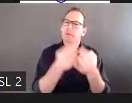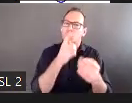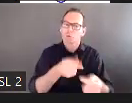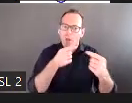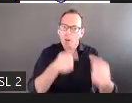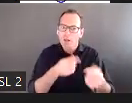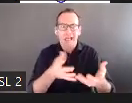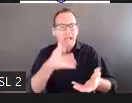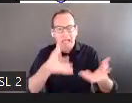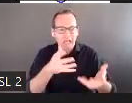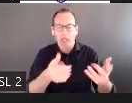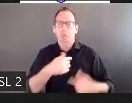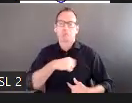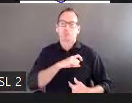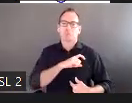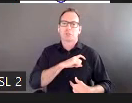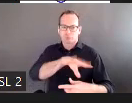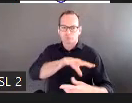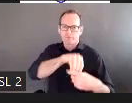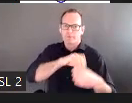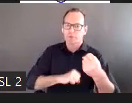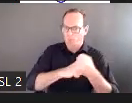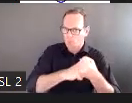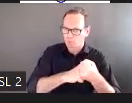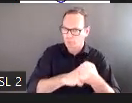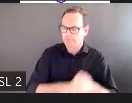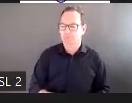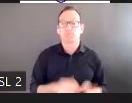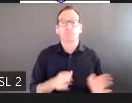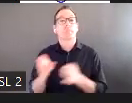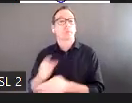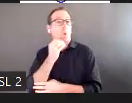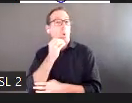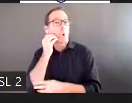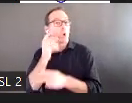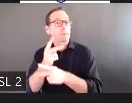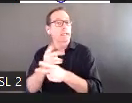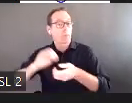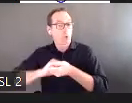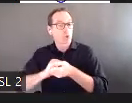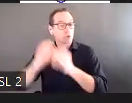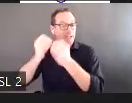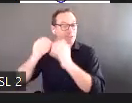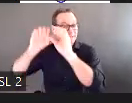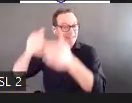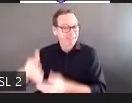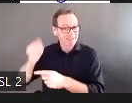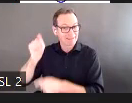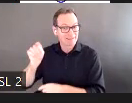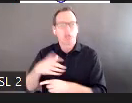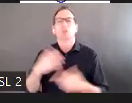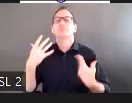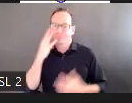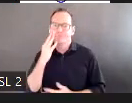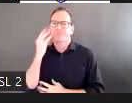type situations. And our home care partners have experience with the complications and the issues when it comes